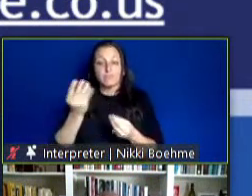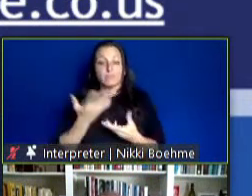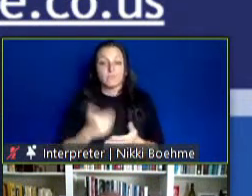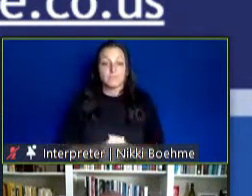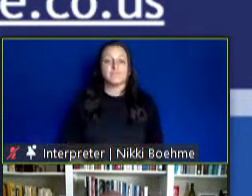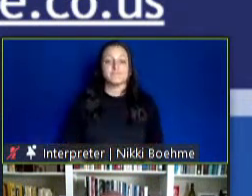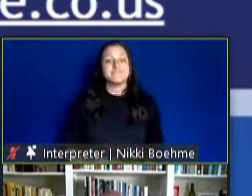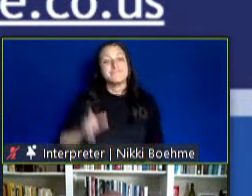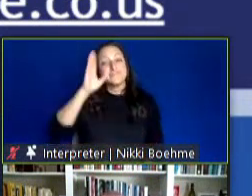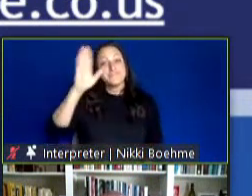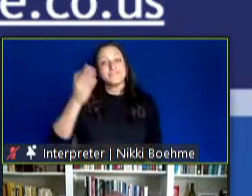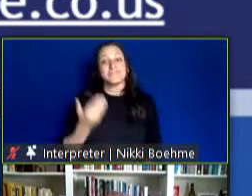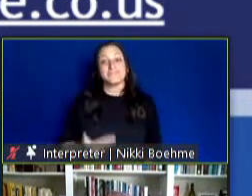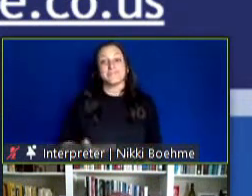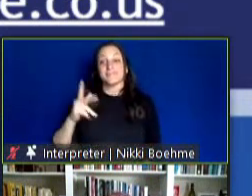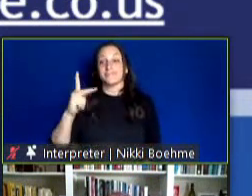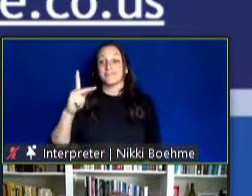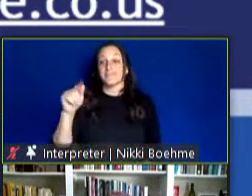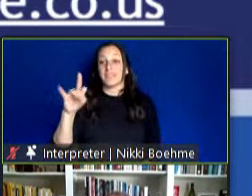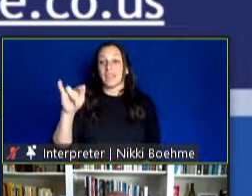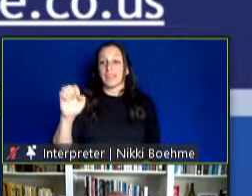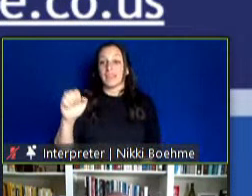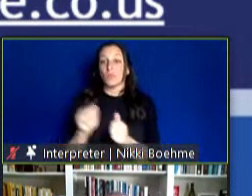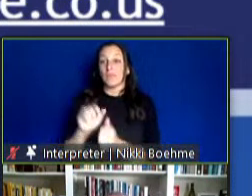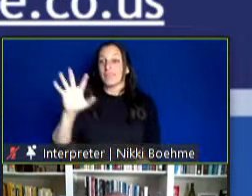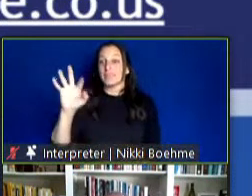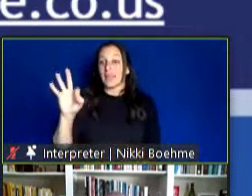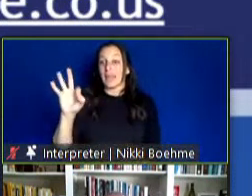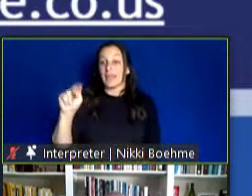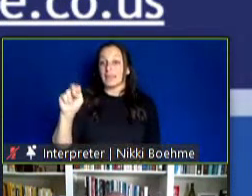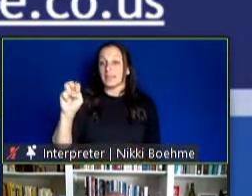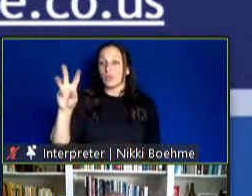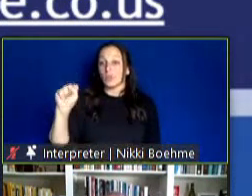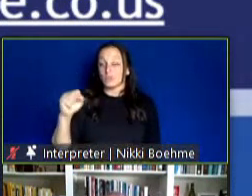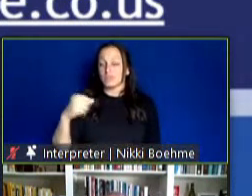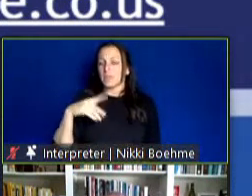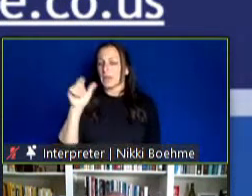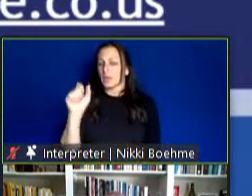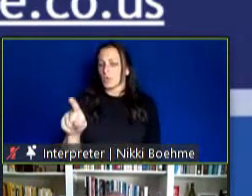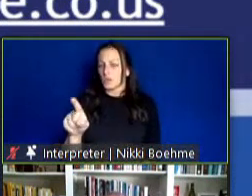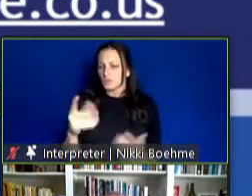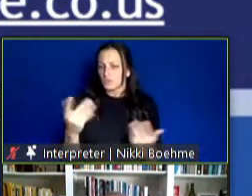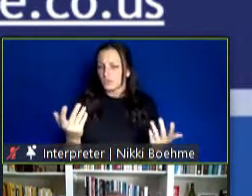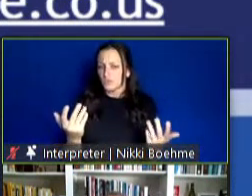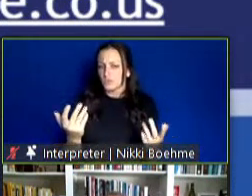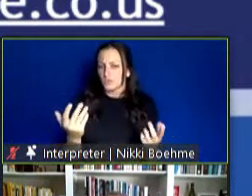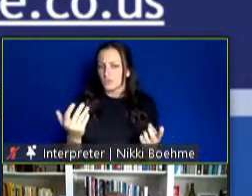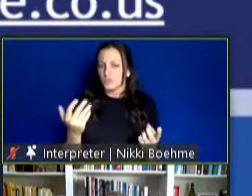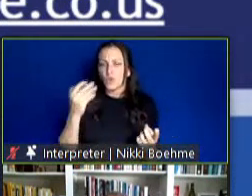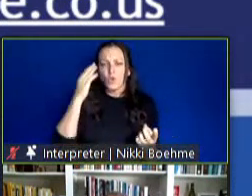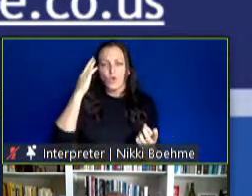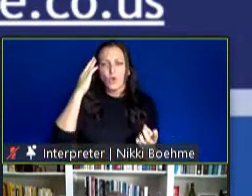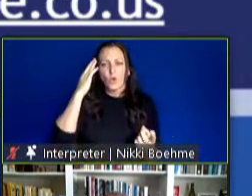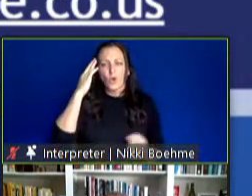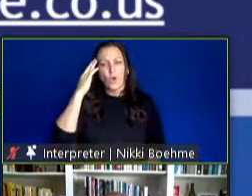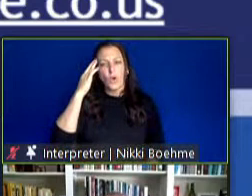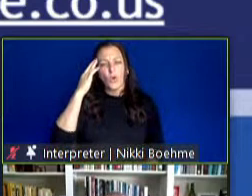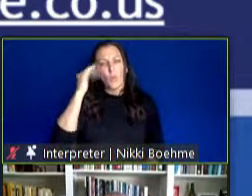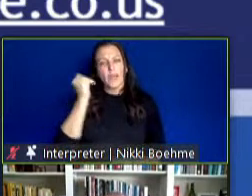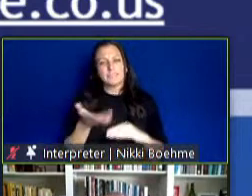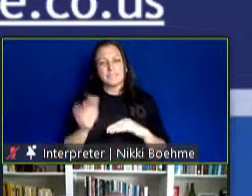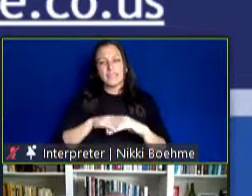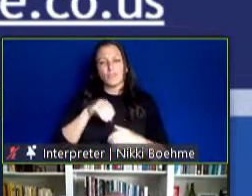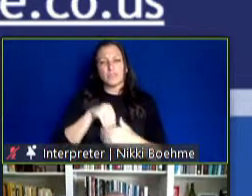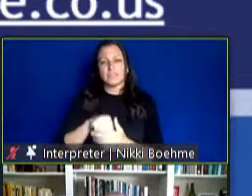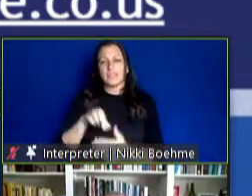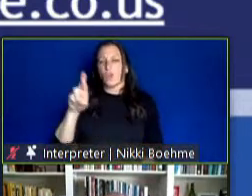Hi, yeah, I'm Katie with 9 News, and I had a question. Why do you think there is an increase in RSV